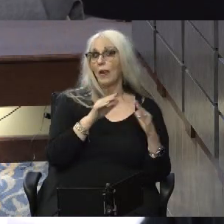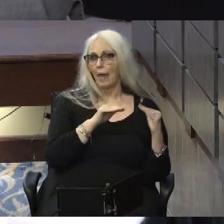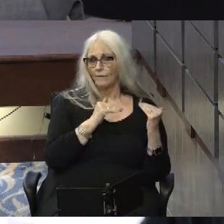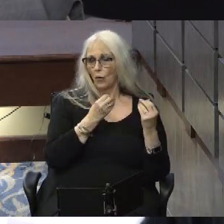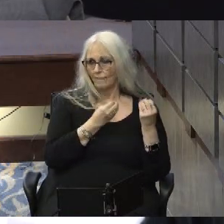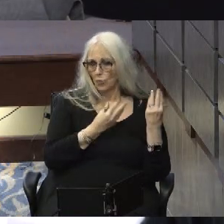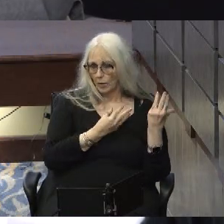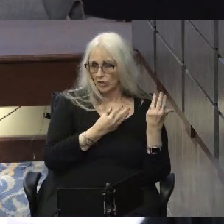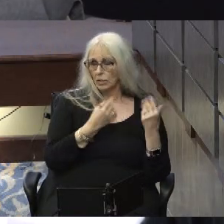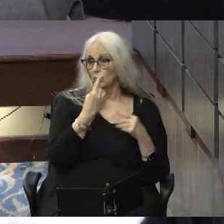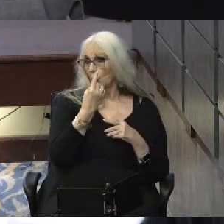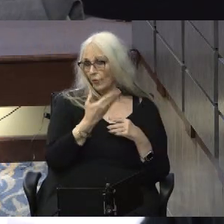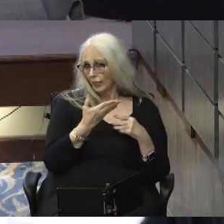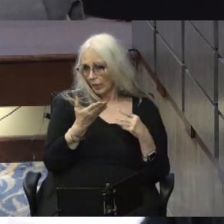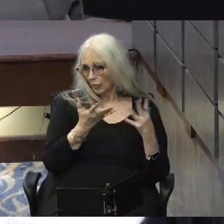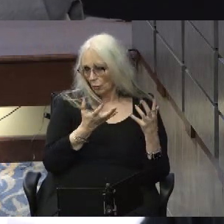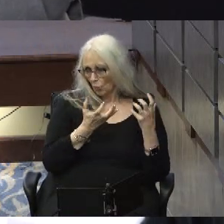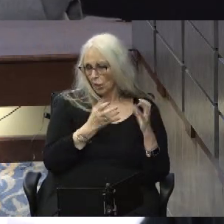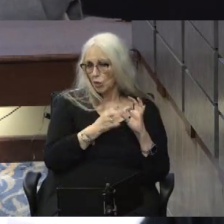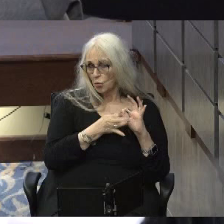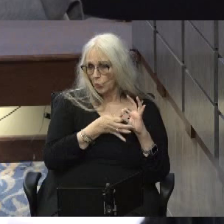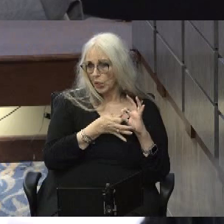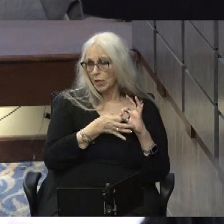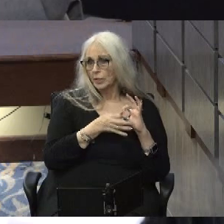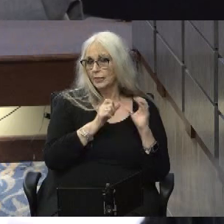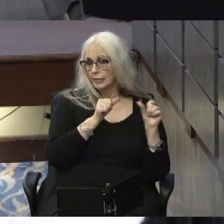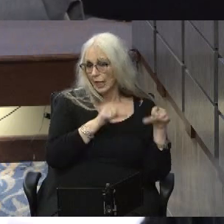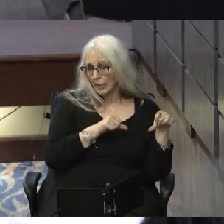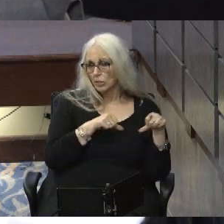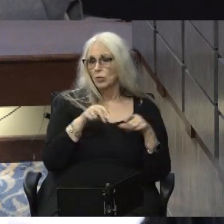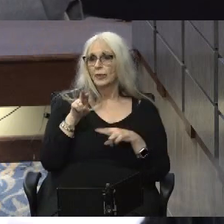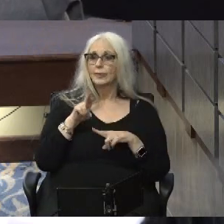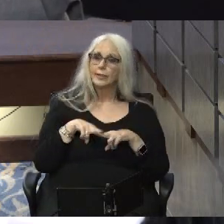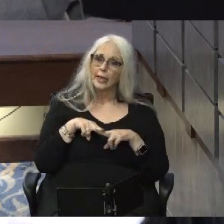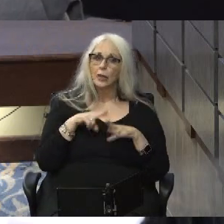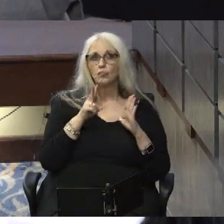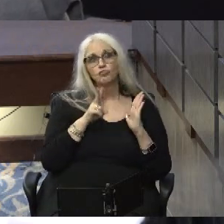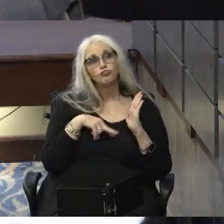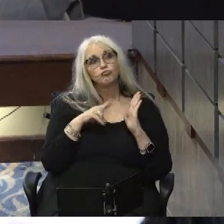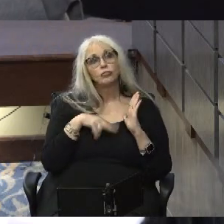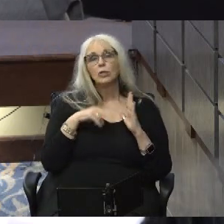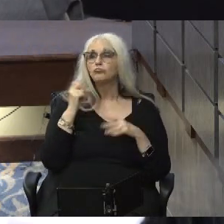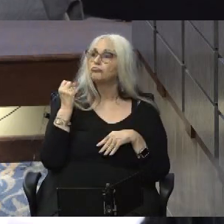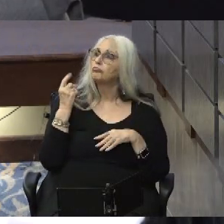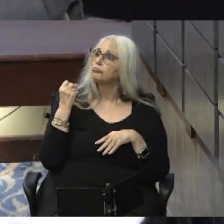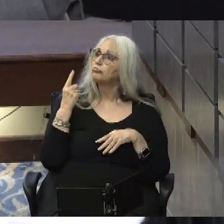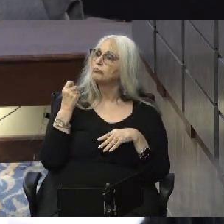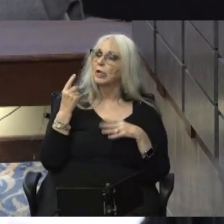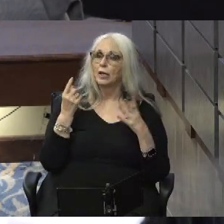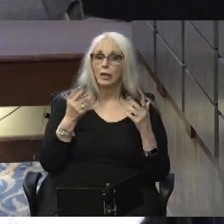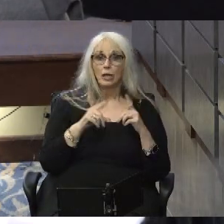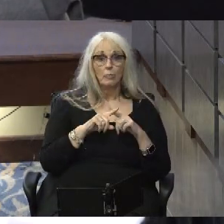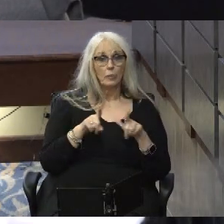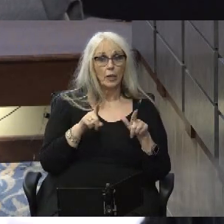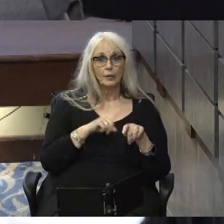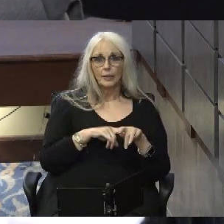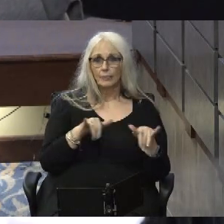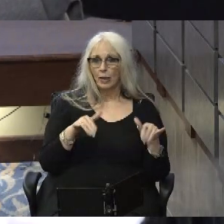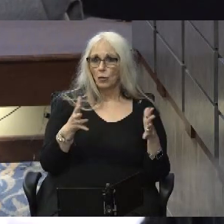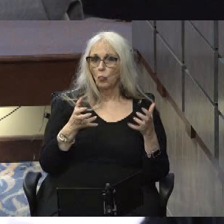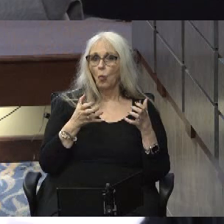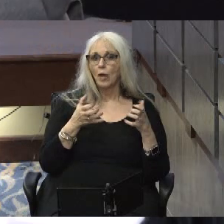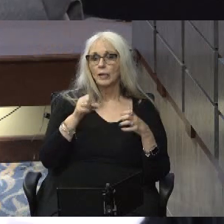do. We want to have interpretive signage so that you can sit down and you can read and you can understand. But we also wanted to create